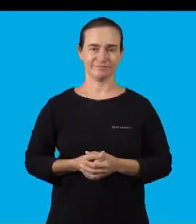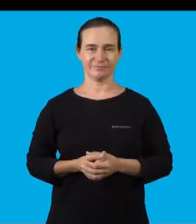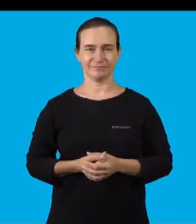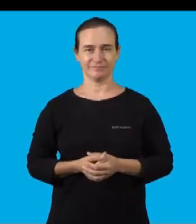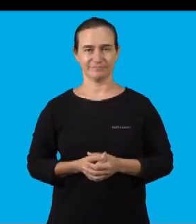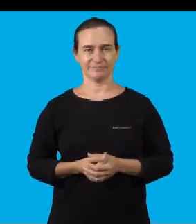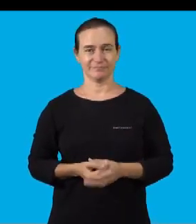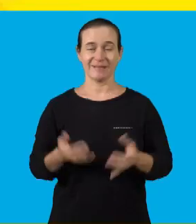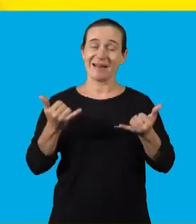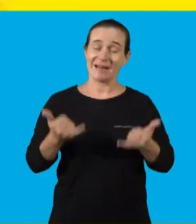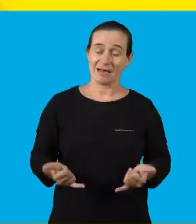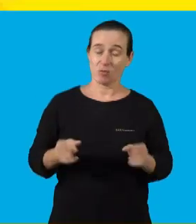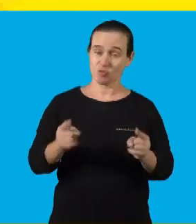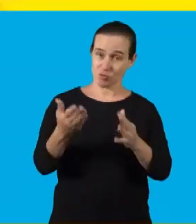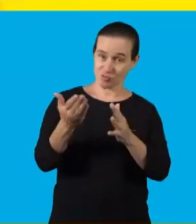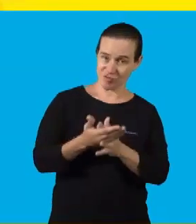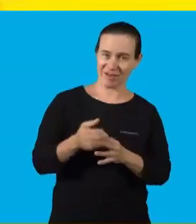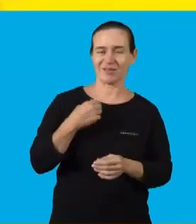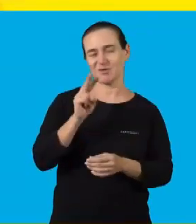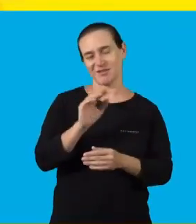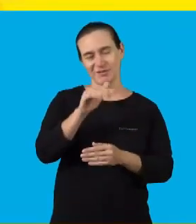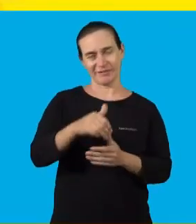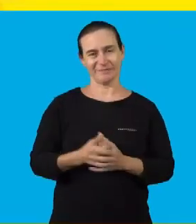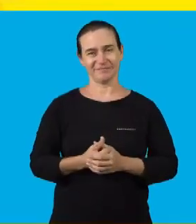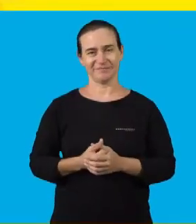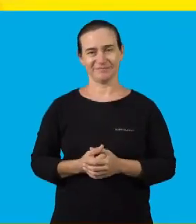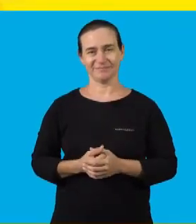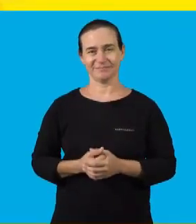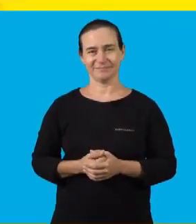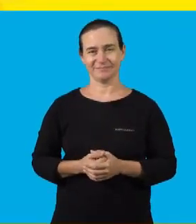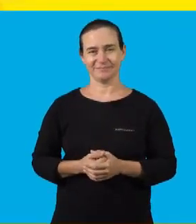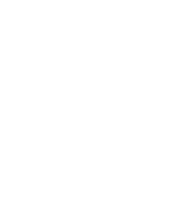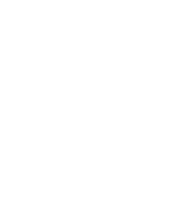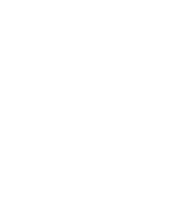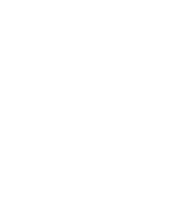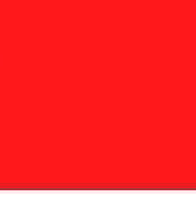is the answer. Let's quickly go to an ad break, and then we'll see you just now.